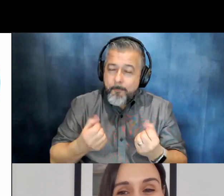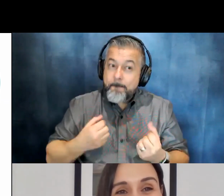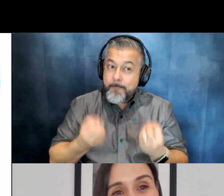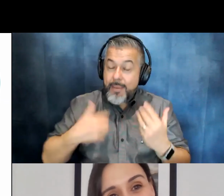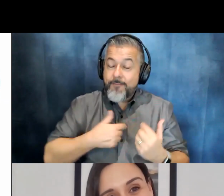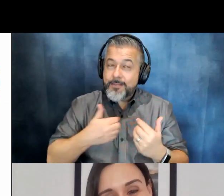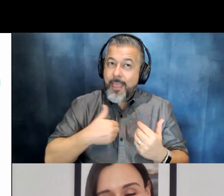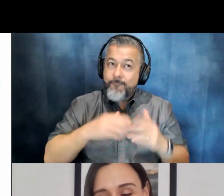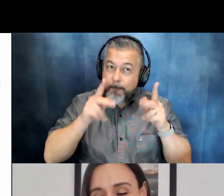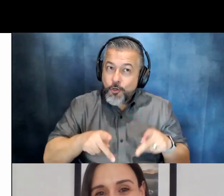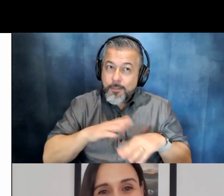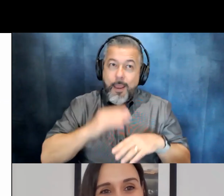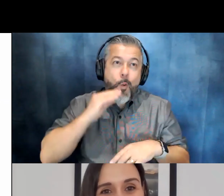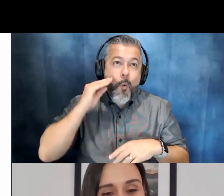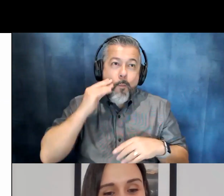that person.